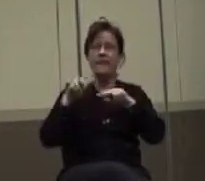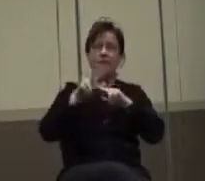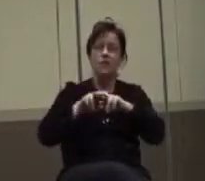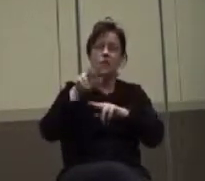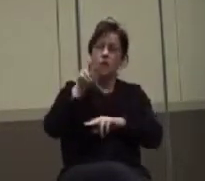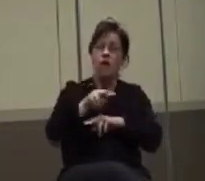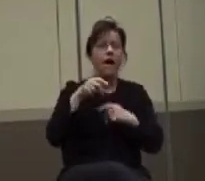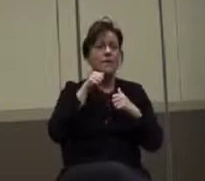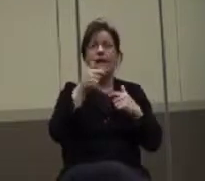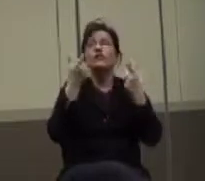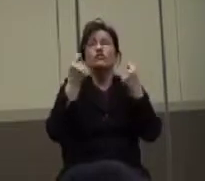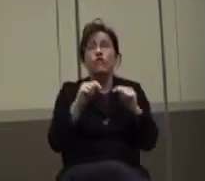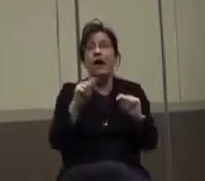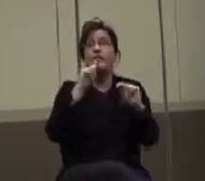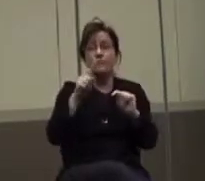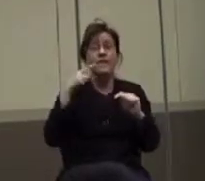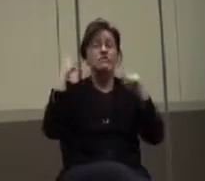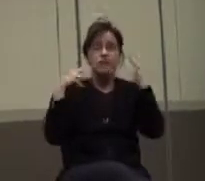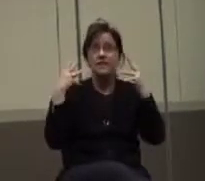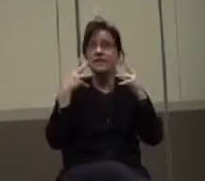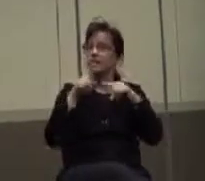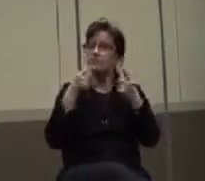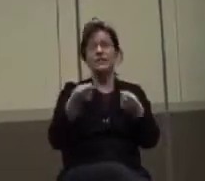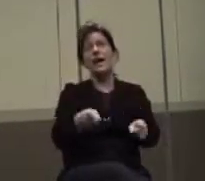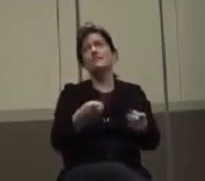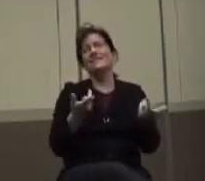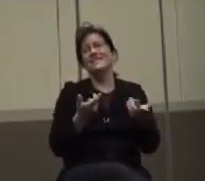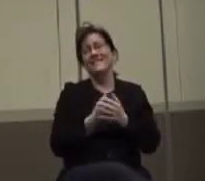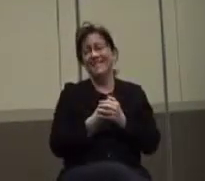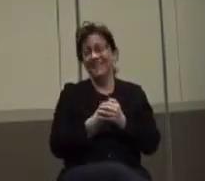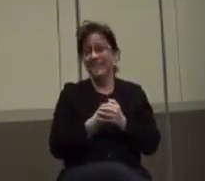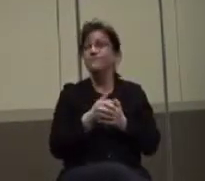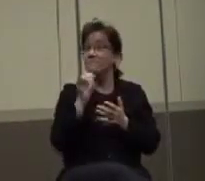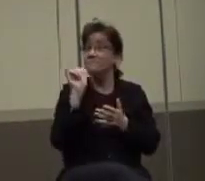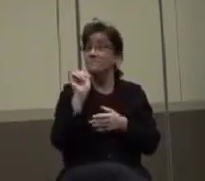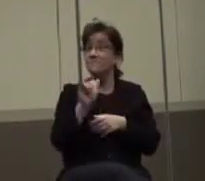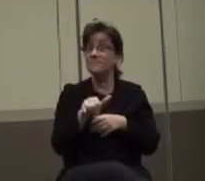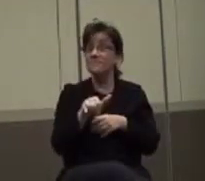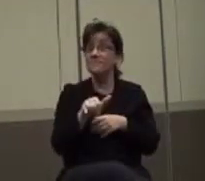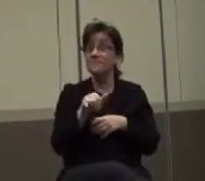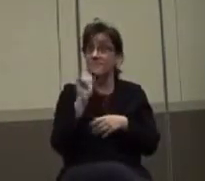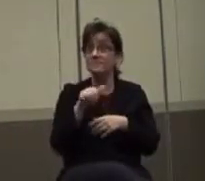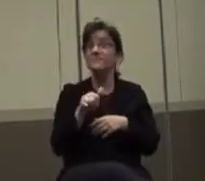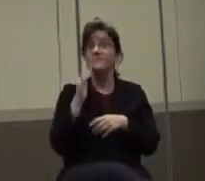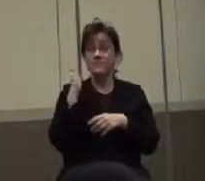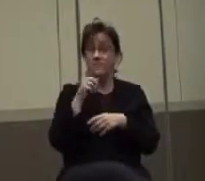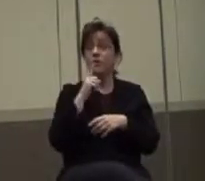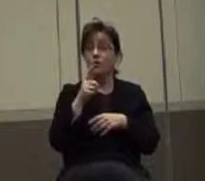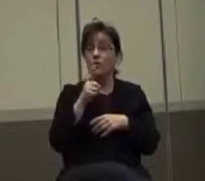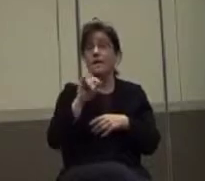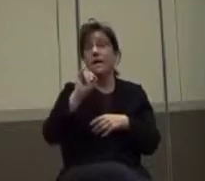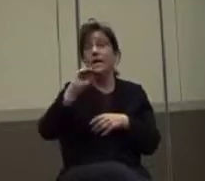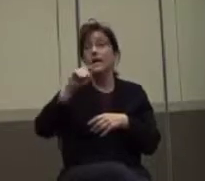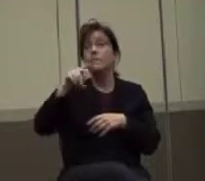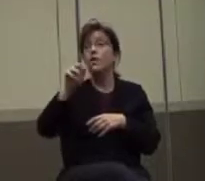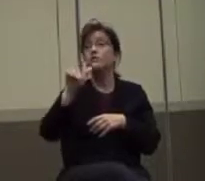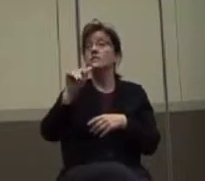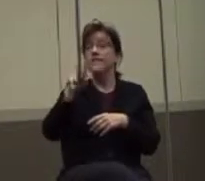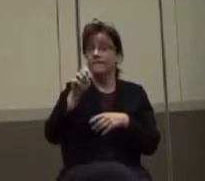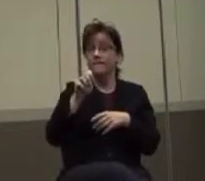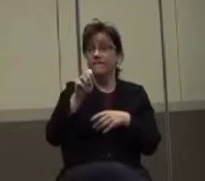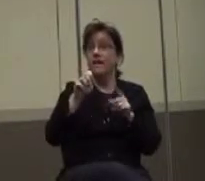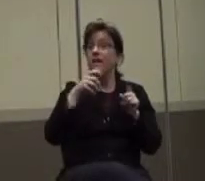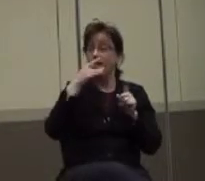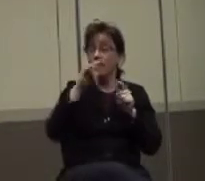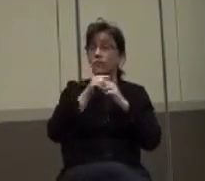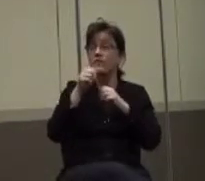it just happens, okay? So those kind of, they will be impulsive, these kids with ADHD, right? So I might have this